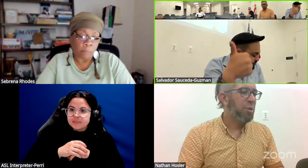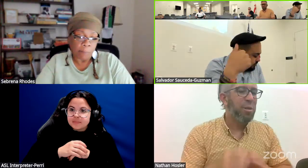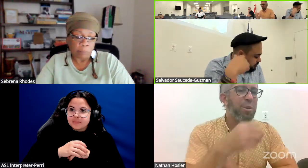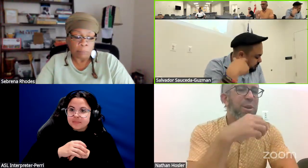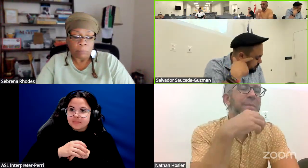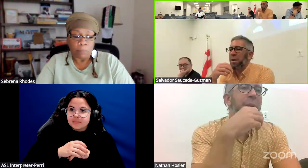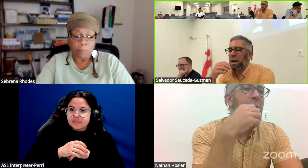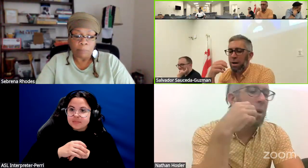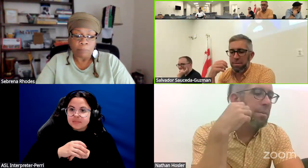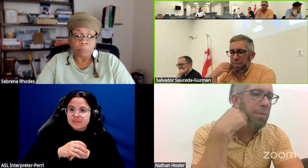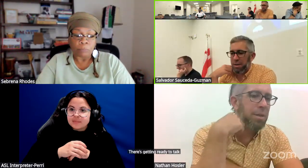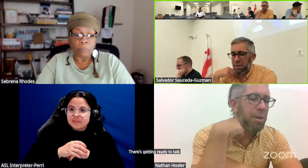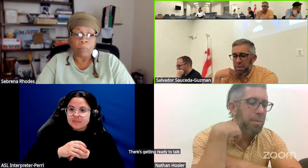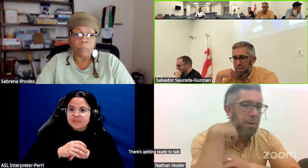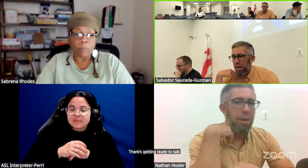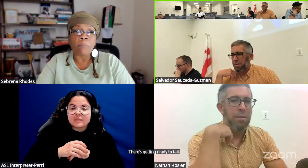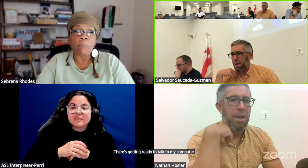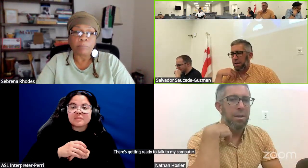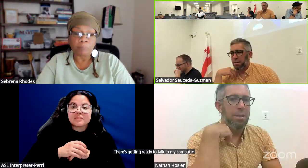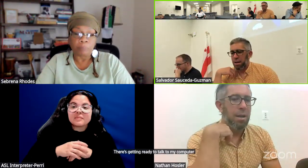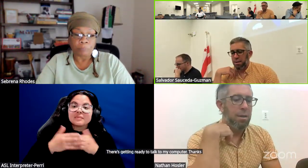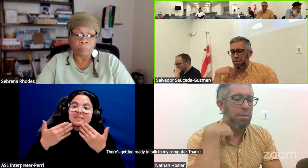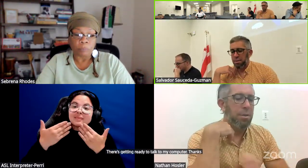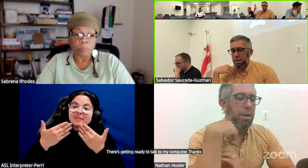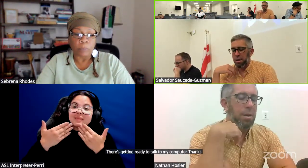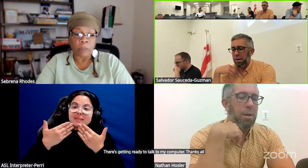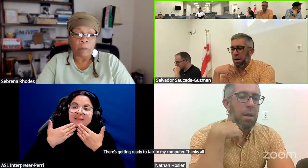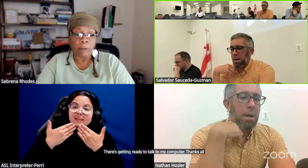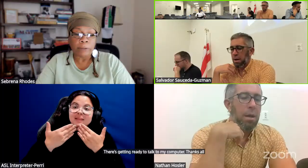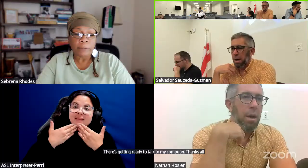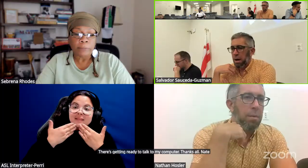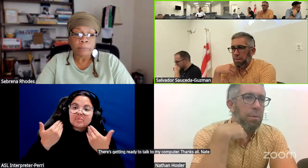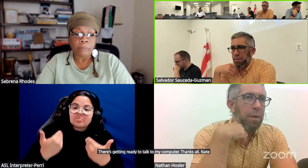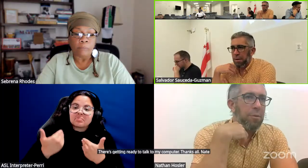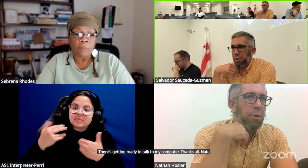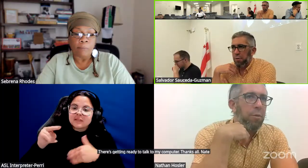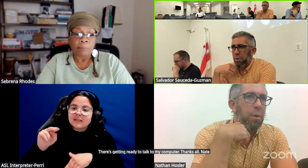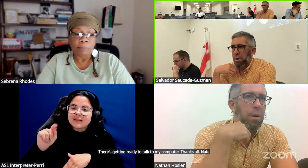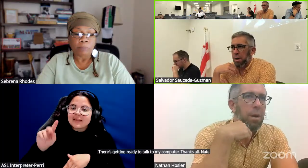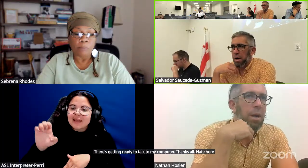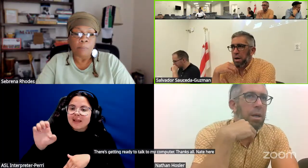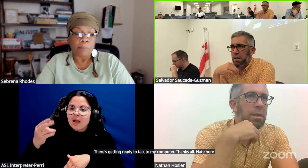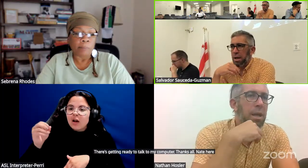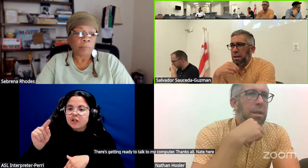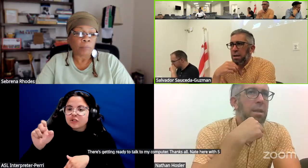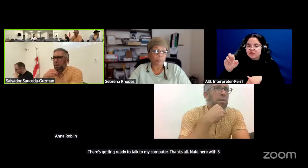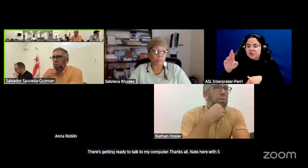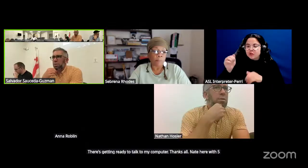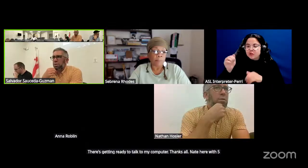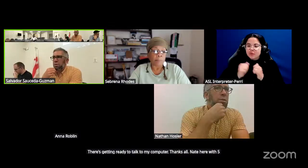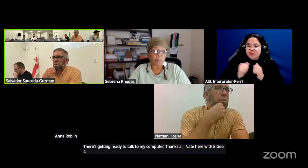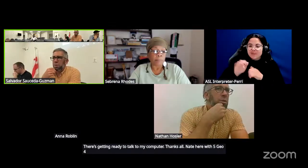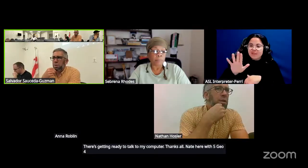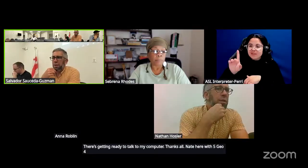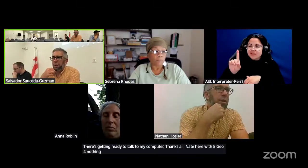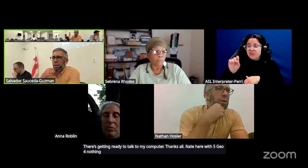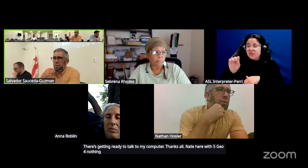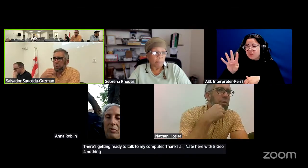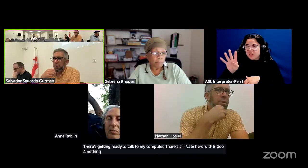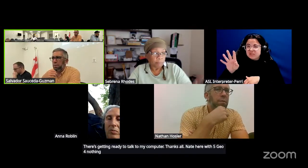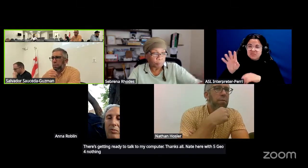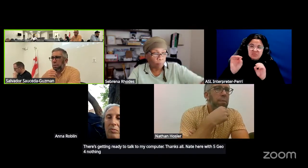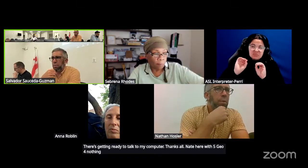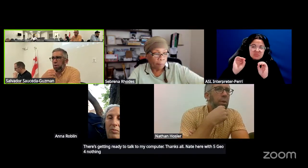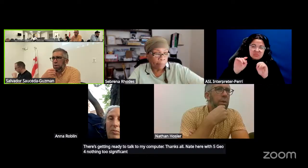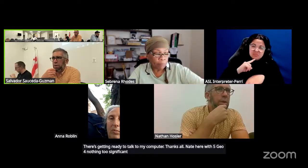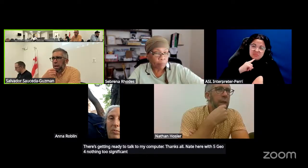Stay ready to talk about computer. Thanks all. Nate, also here with 5D04. Nothing too significant